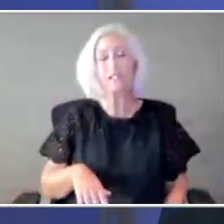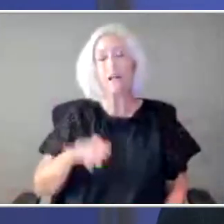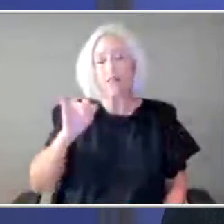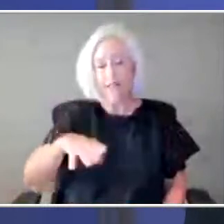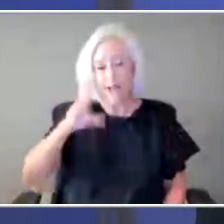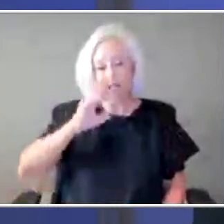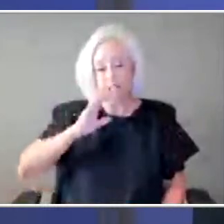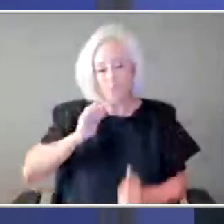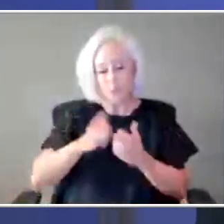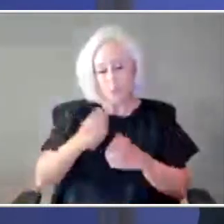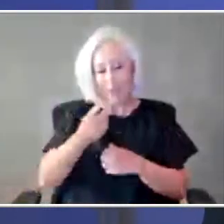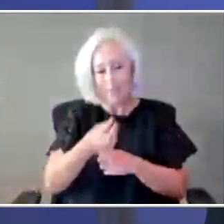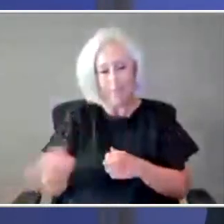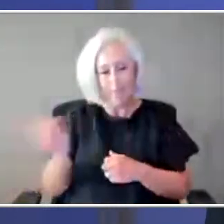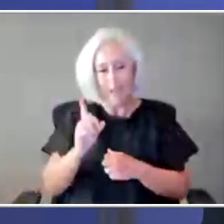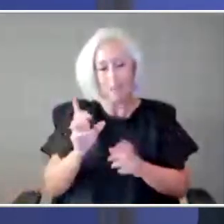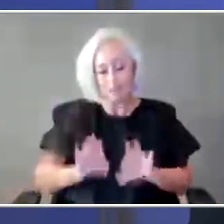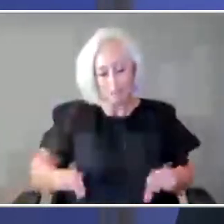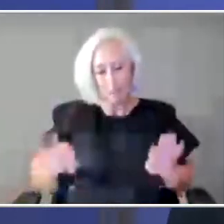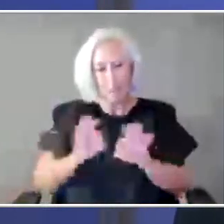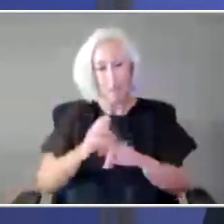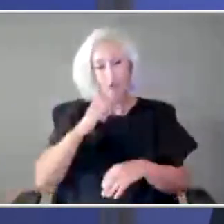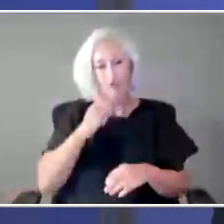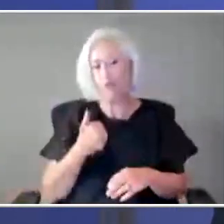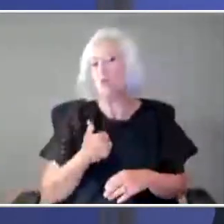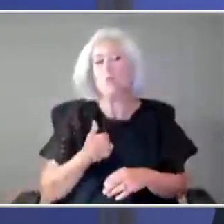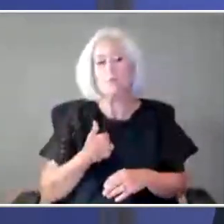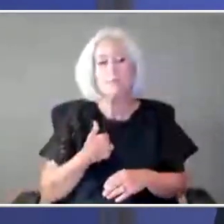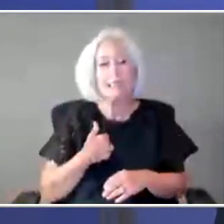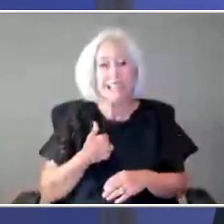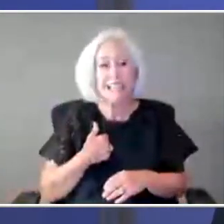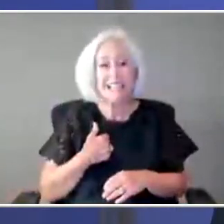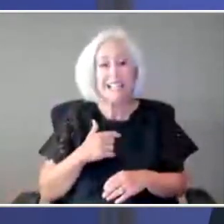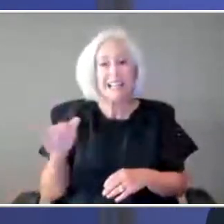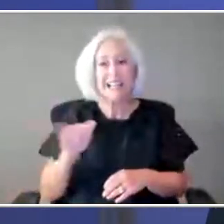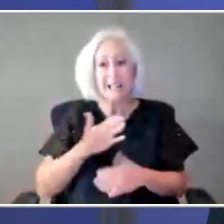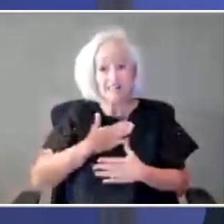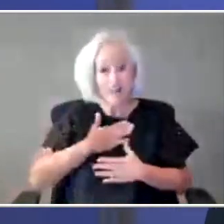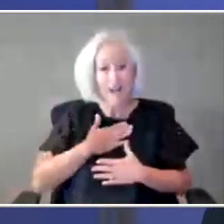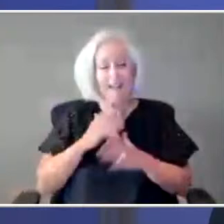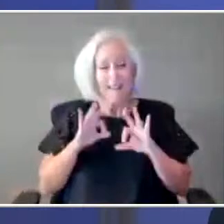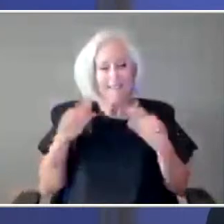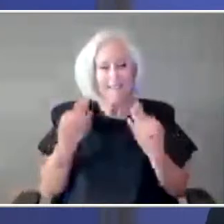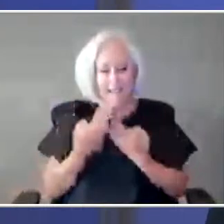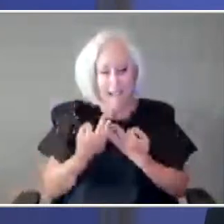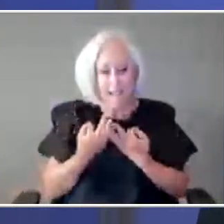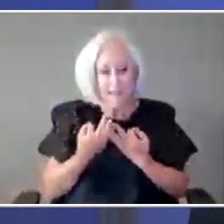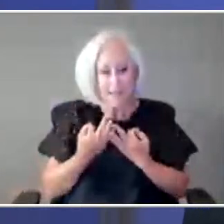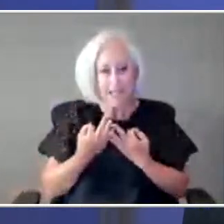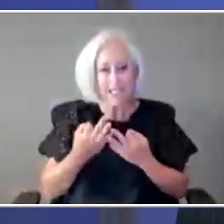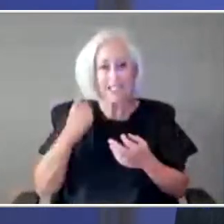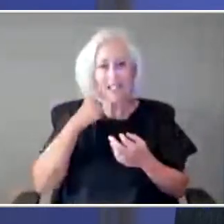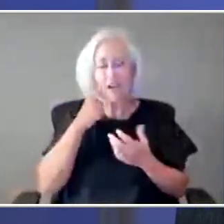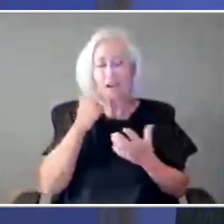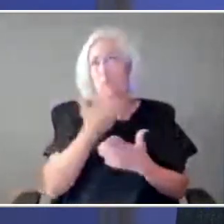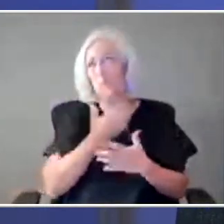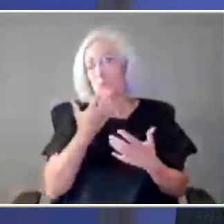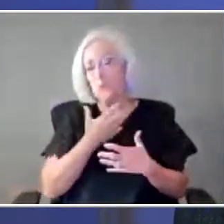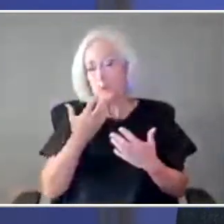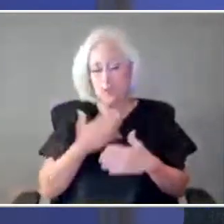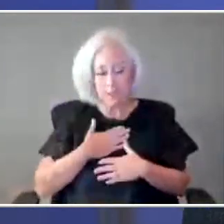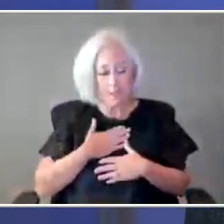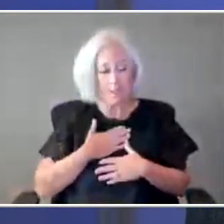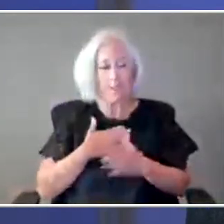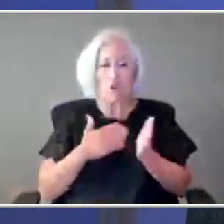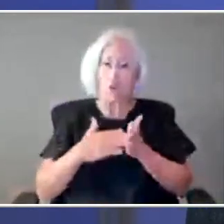they became so important to me, and almost like a part of family, because it's like, oh my gosh, And so there's times when maybe